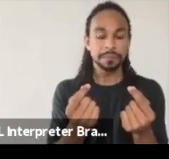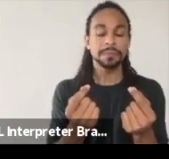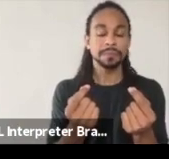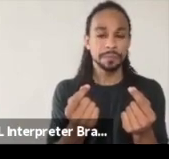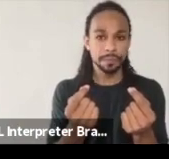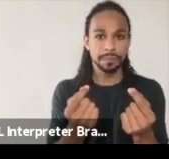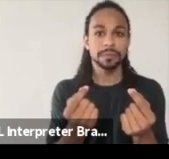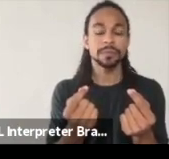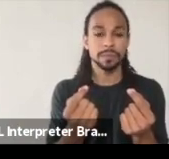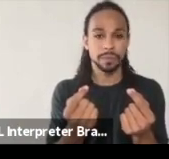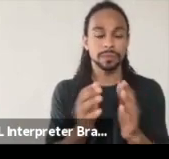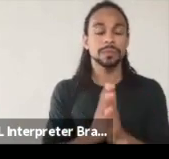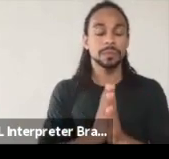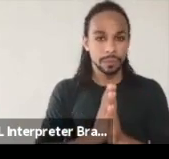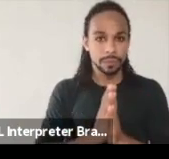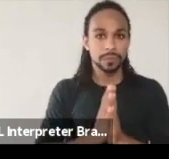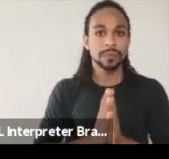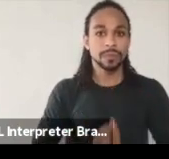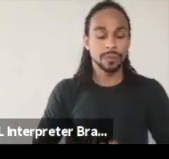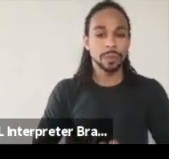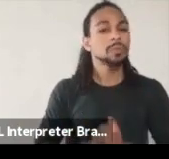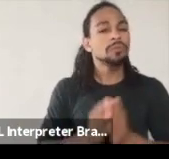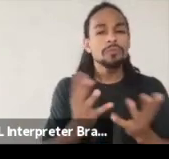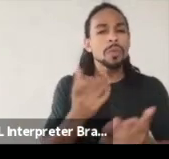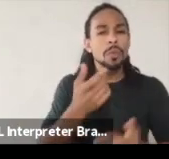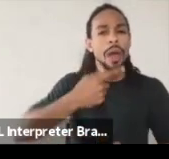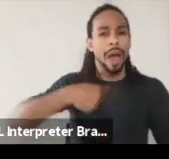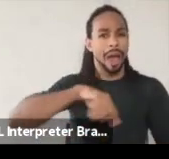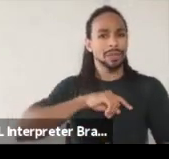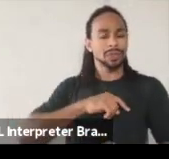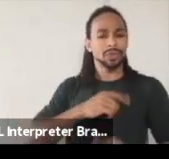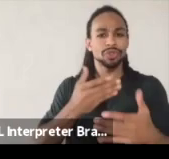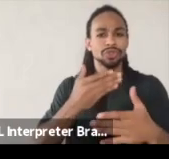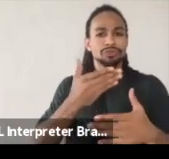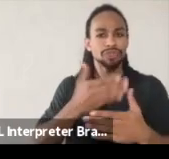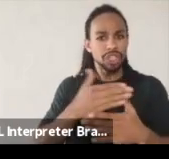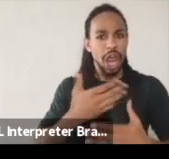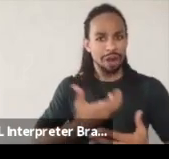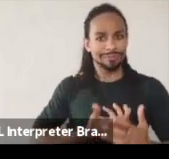sharing a bit about how it is that we personally came to abolition.